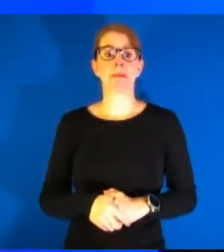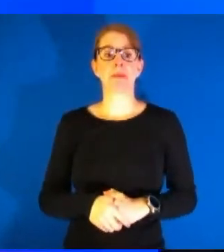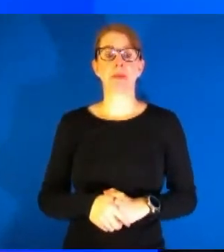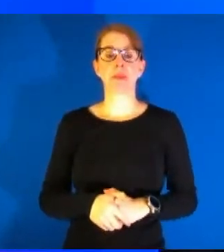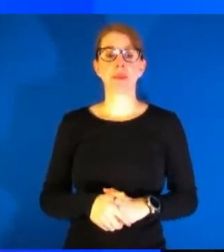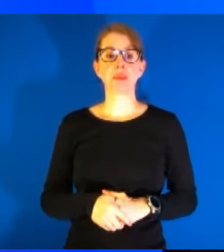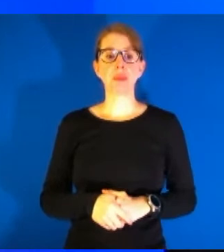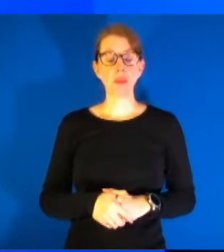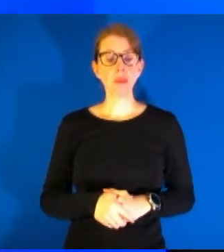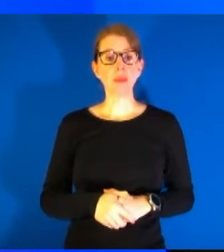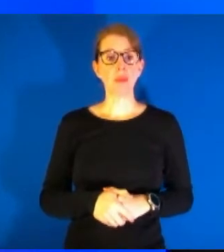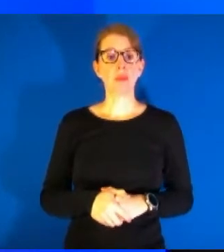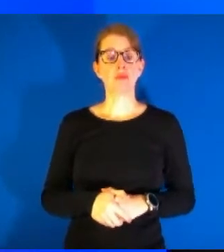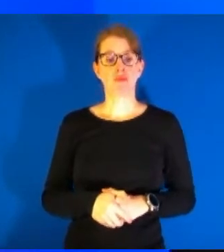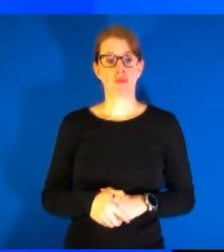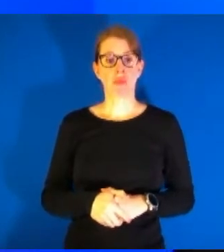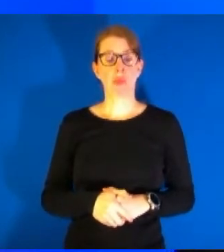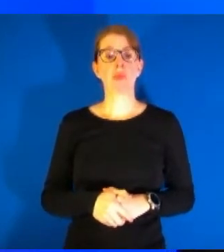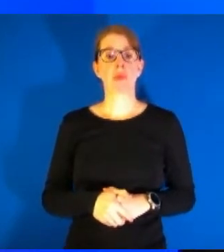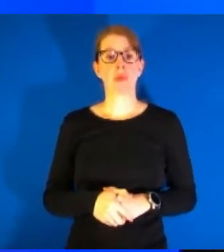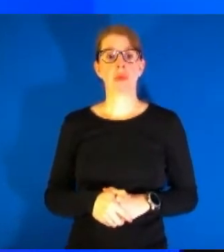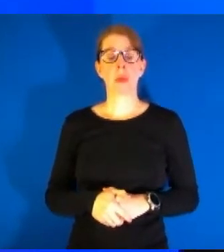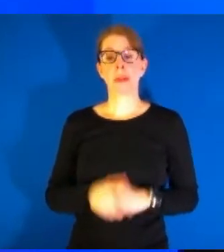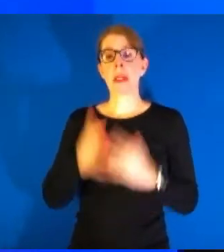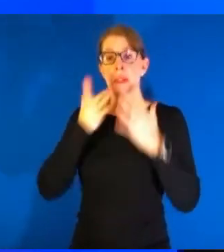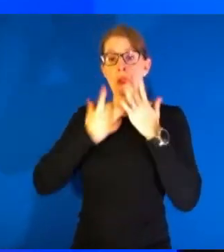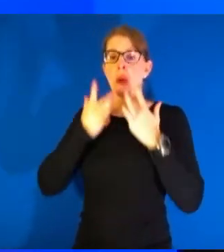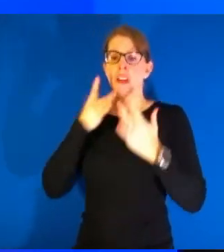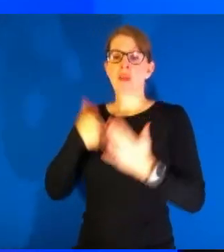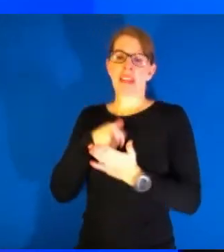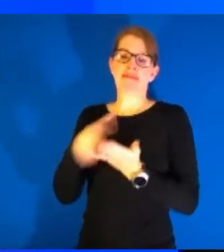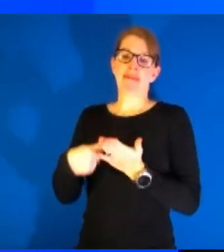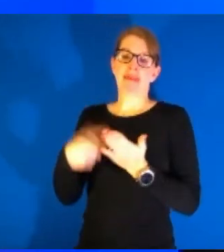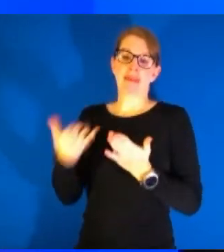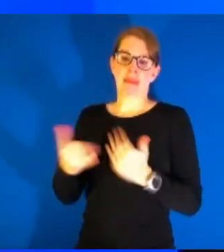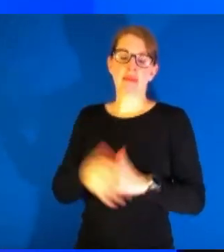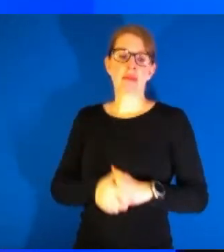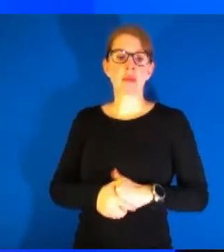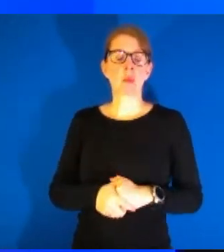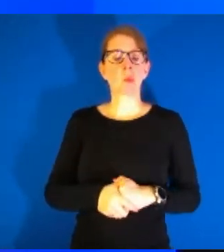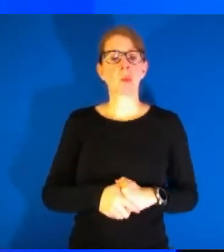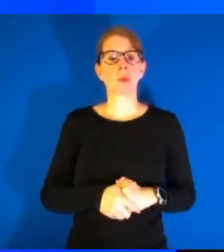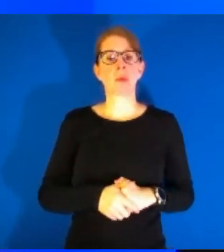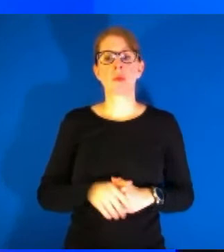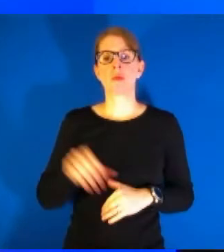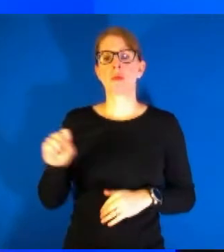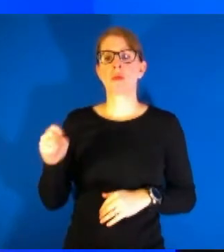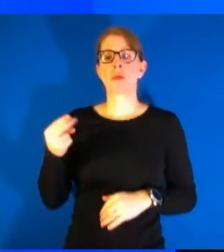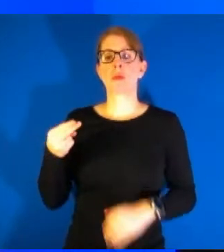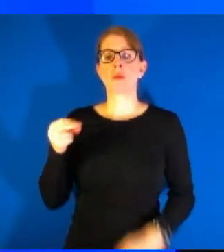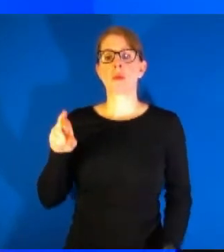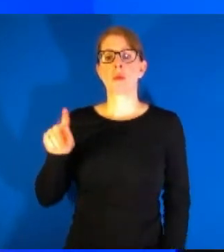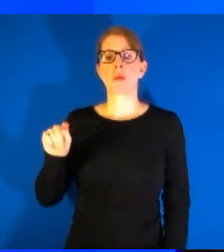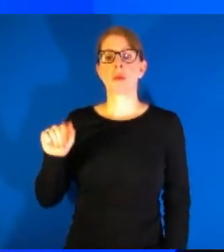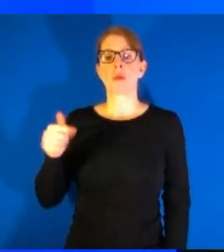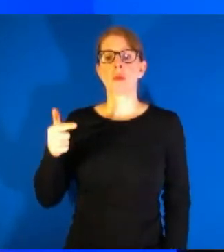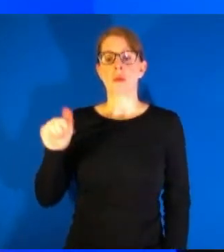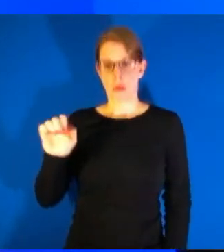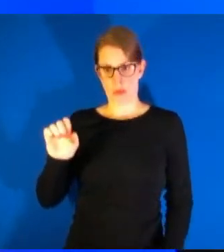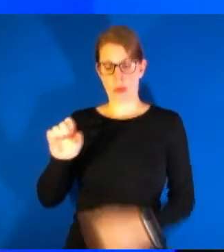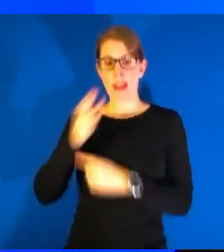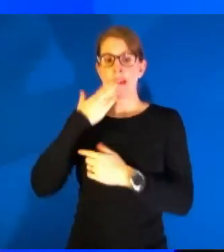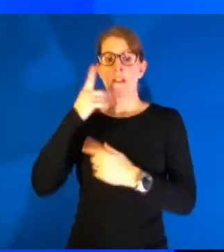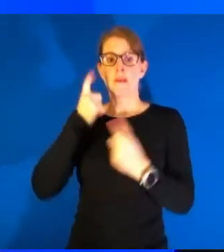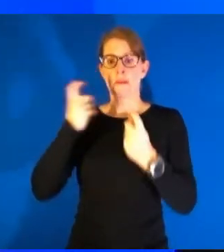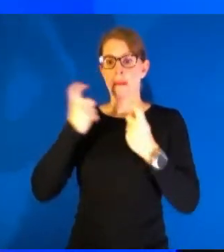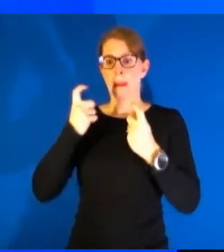What I would say, and in particular about shortages, which we talked about today, is, thanks for asking the questions, being aware that it's just an extra